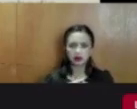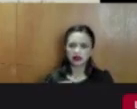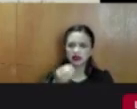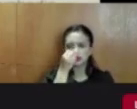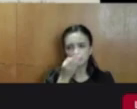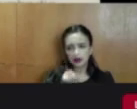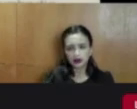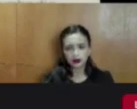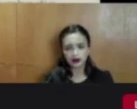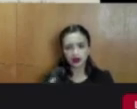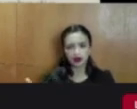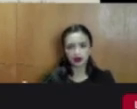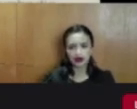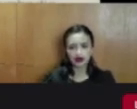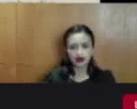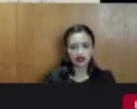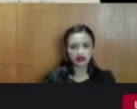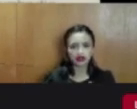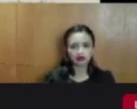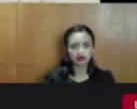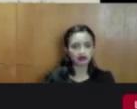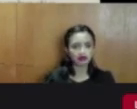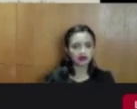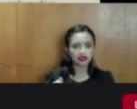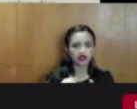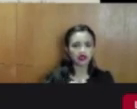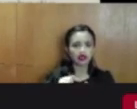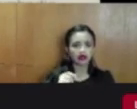in high-tech areas.